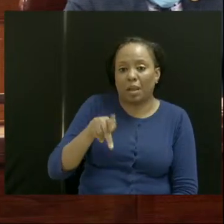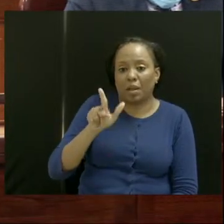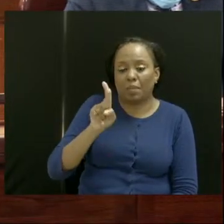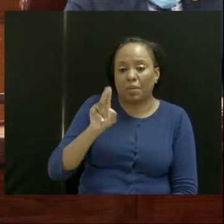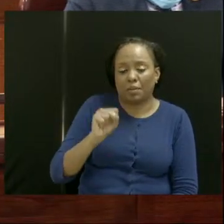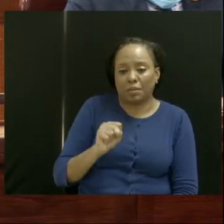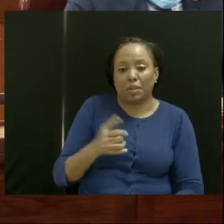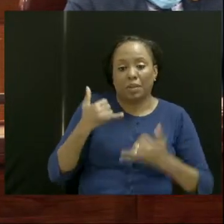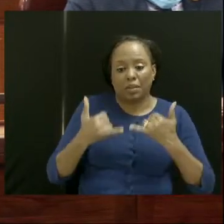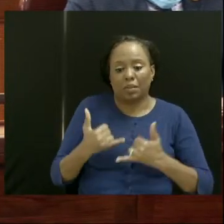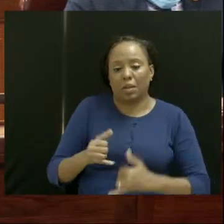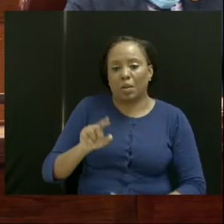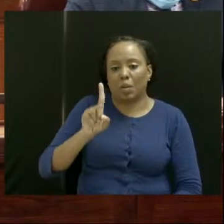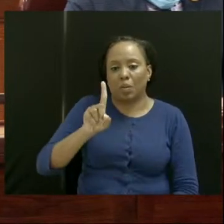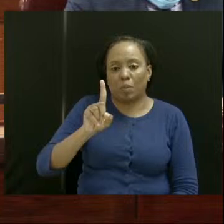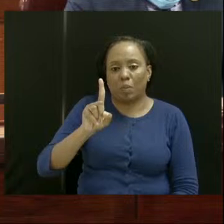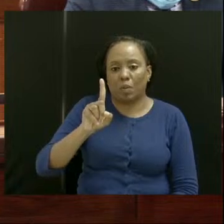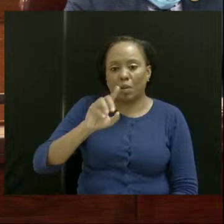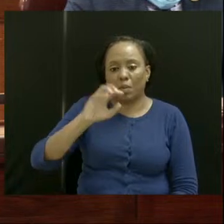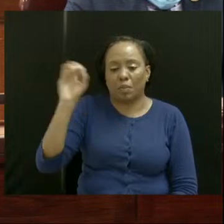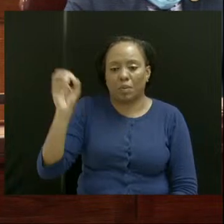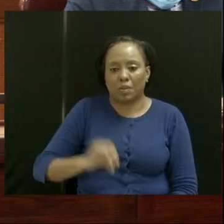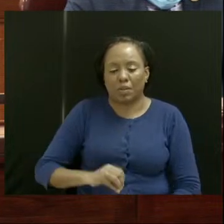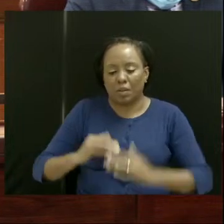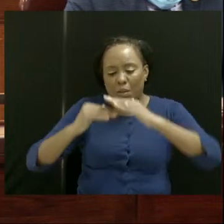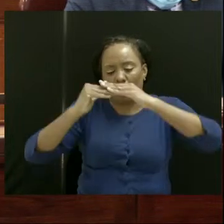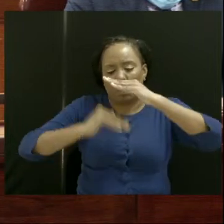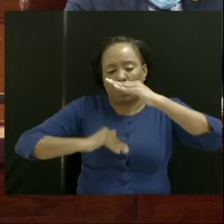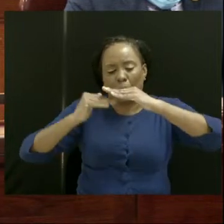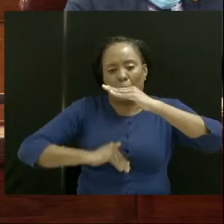now below 1%.